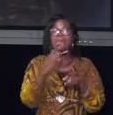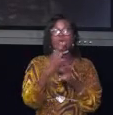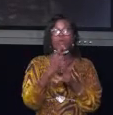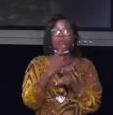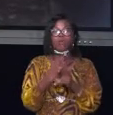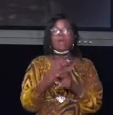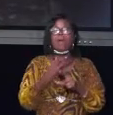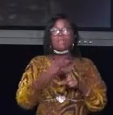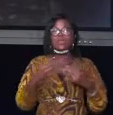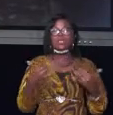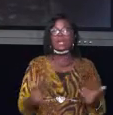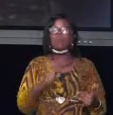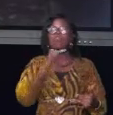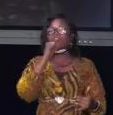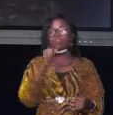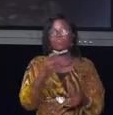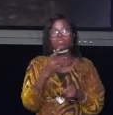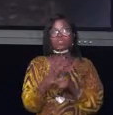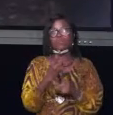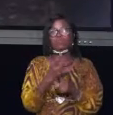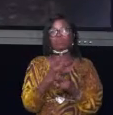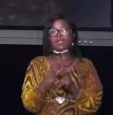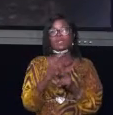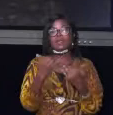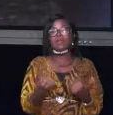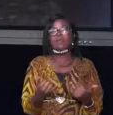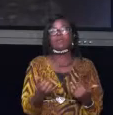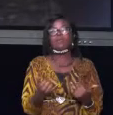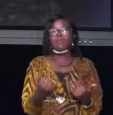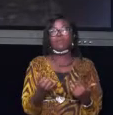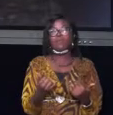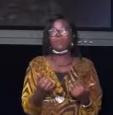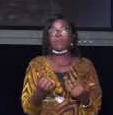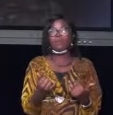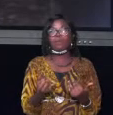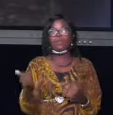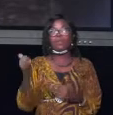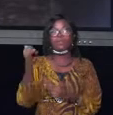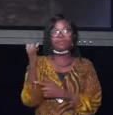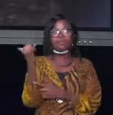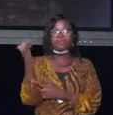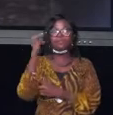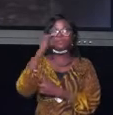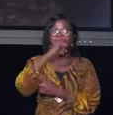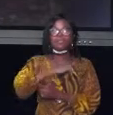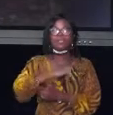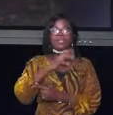the regular verb. Now we are moving to the irregular verbs.